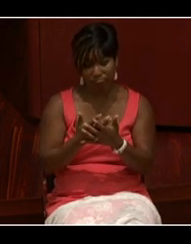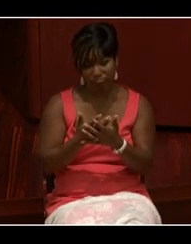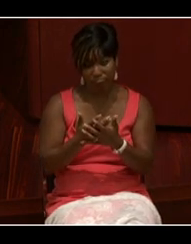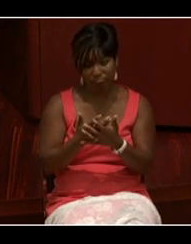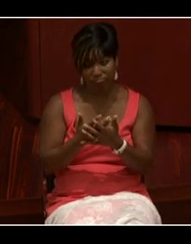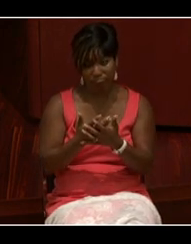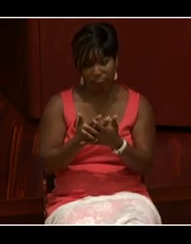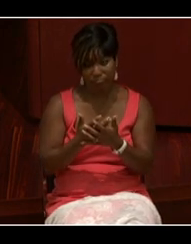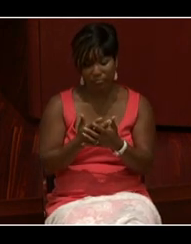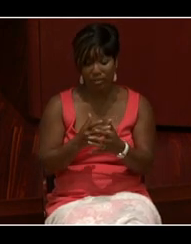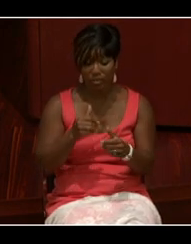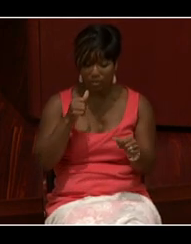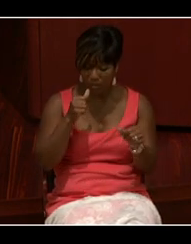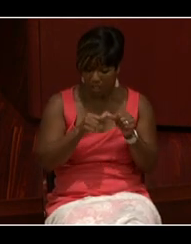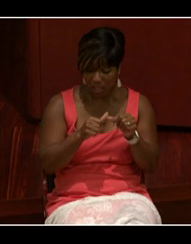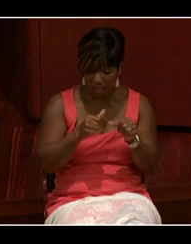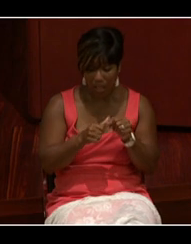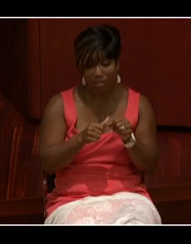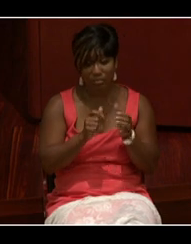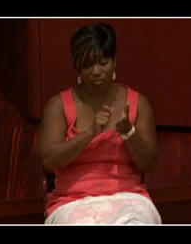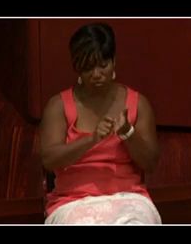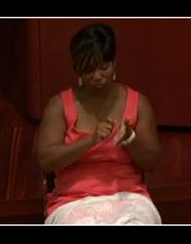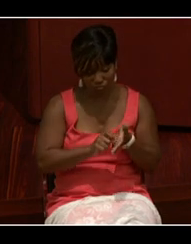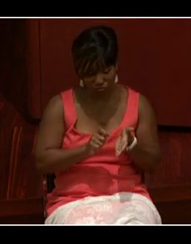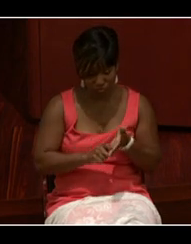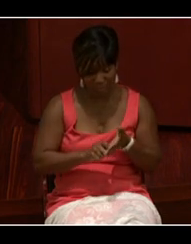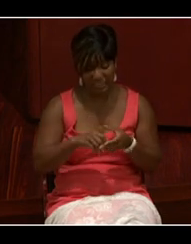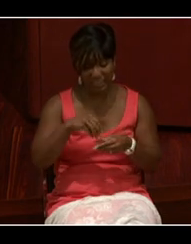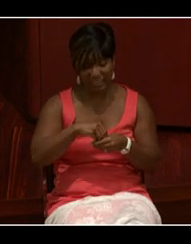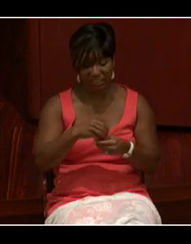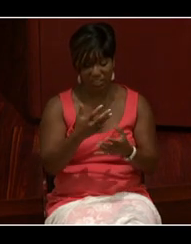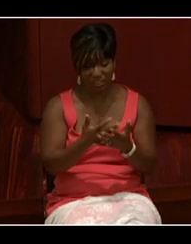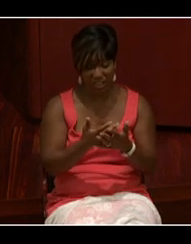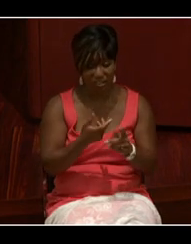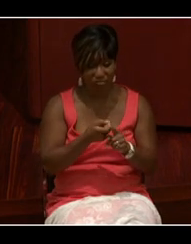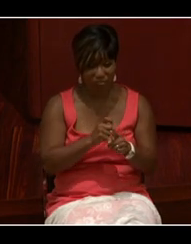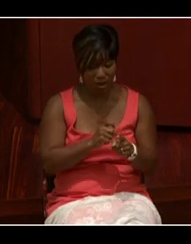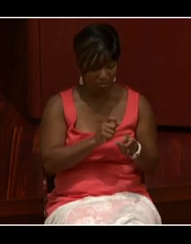to correspondence written to and from prisoners,